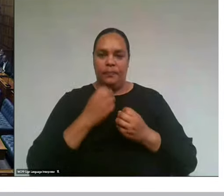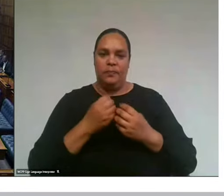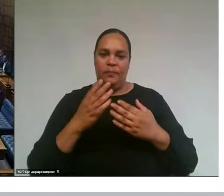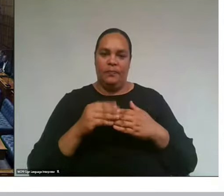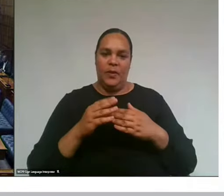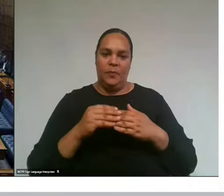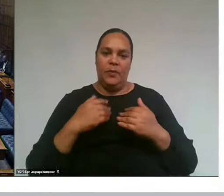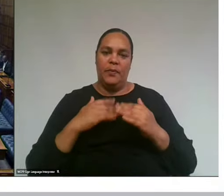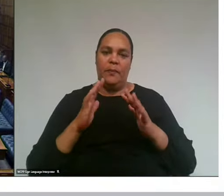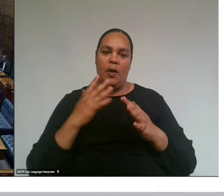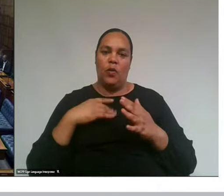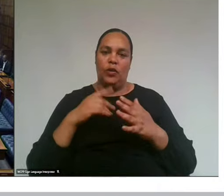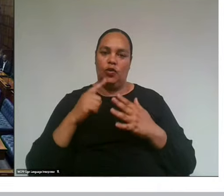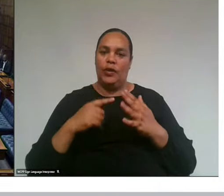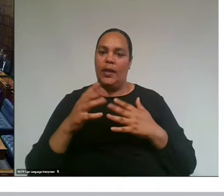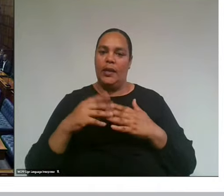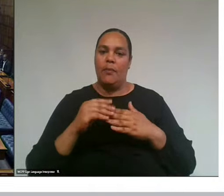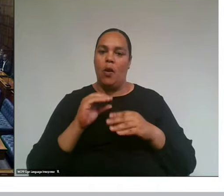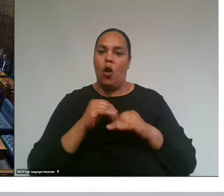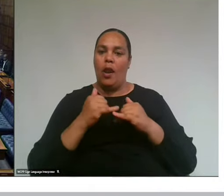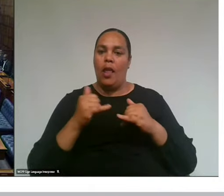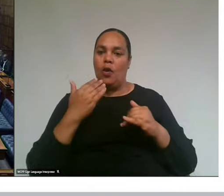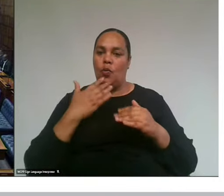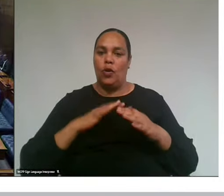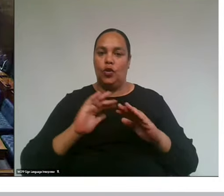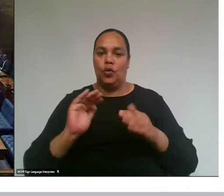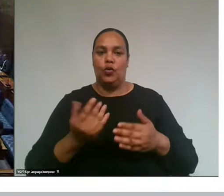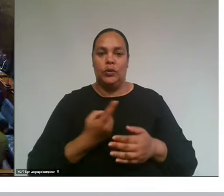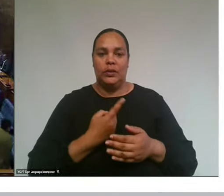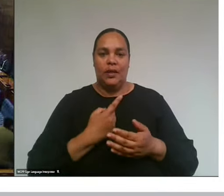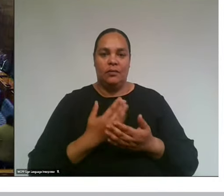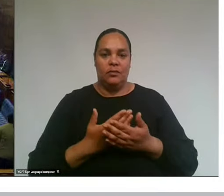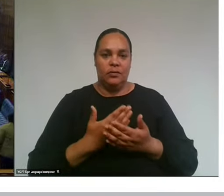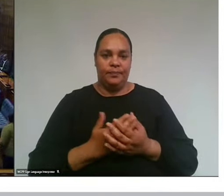just want to check are there any members online who would like to introduce